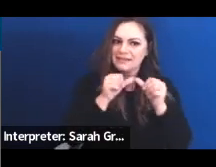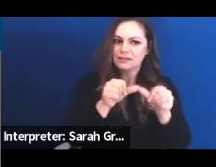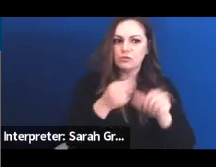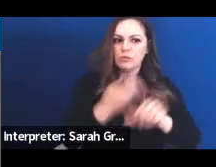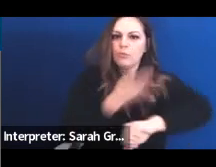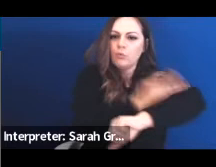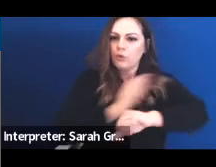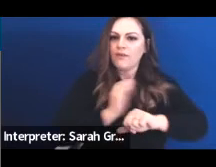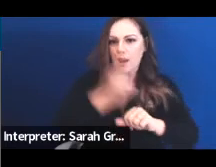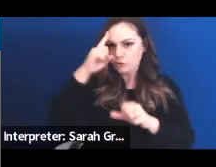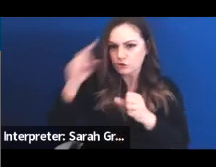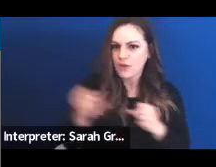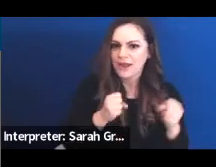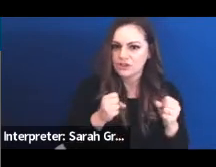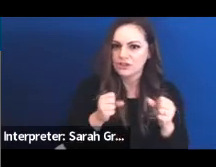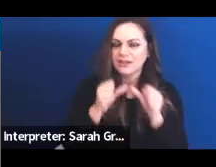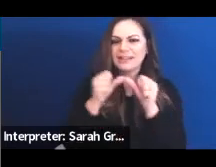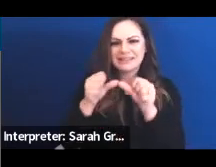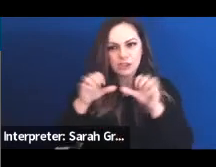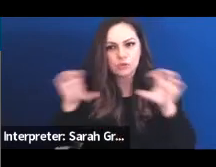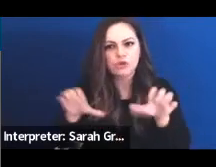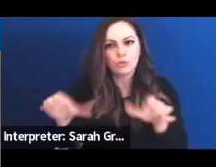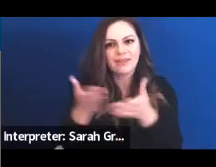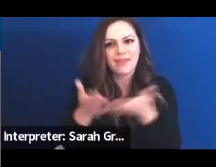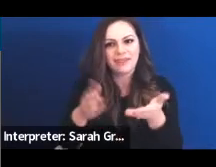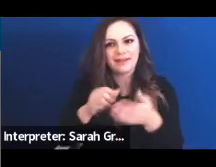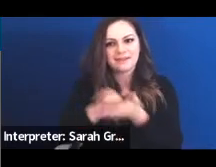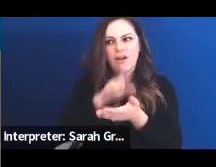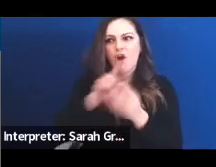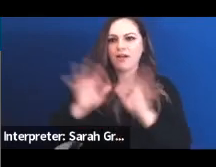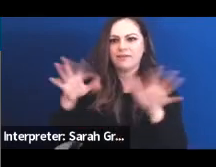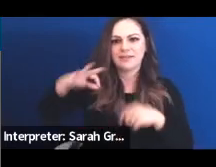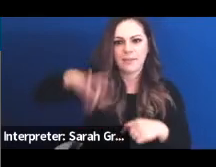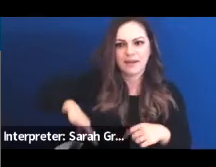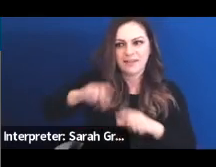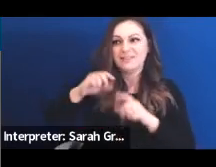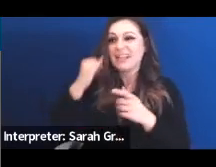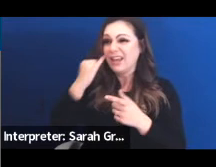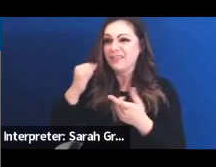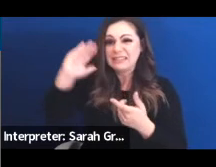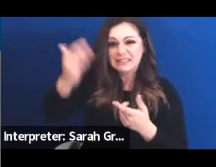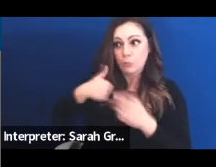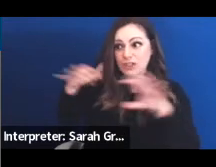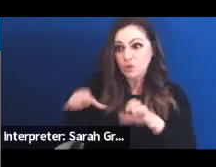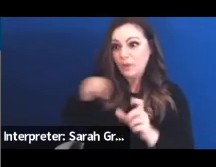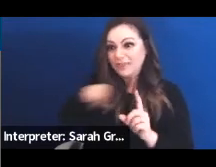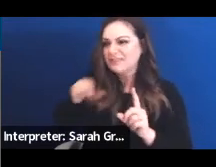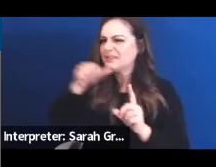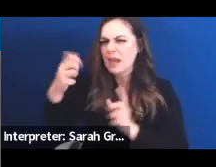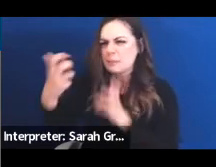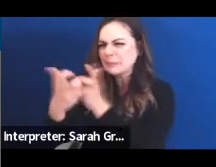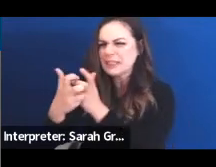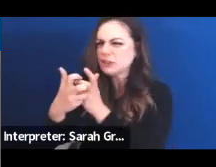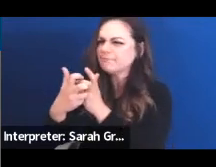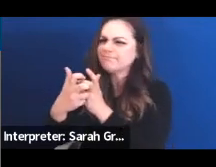that are working and pivot when things aren't working. So that feedback from that group is going to be a critical component to the